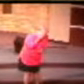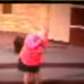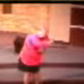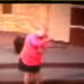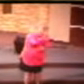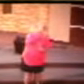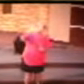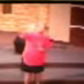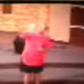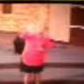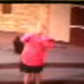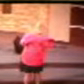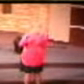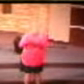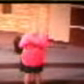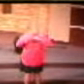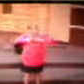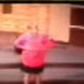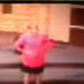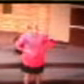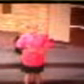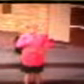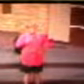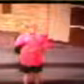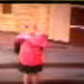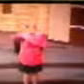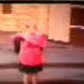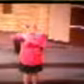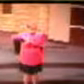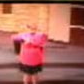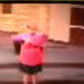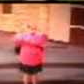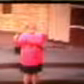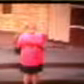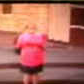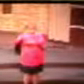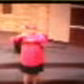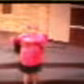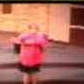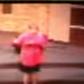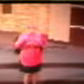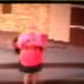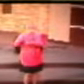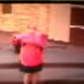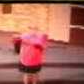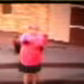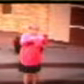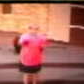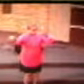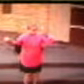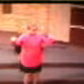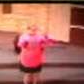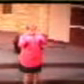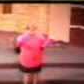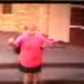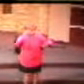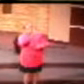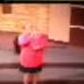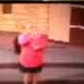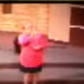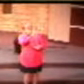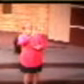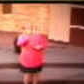stood at the border at Santa Teresa, my mind swirling, remembering that